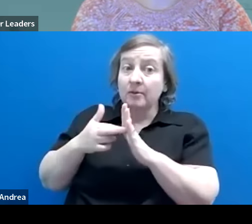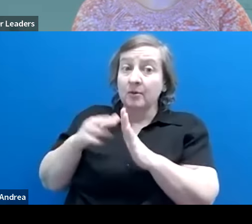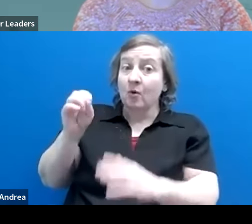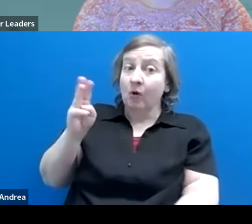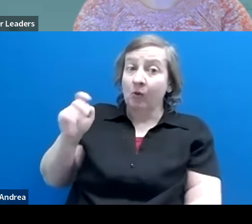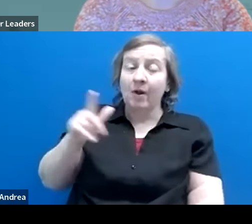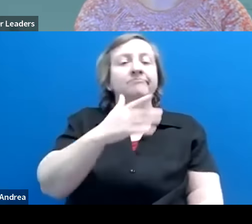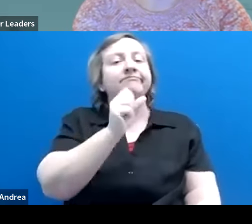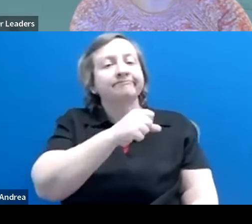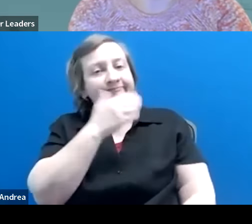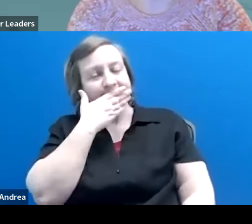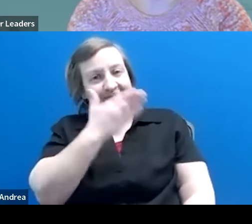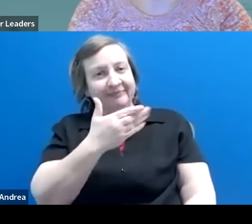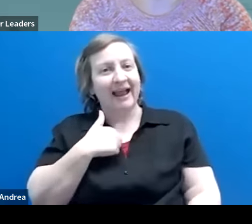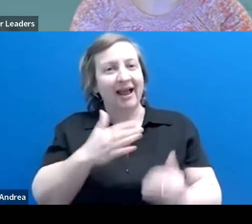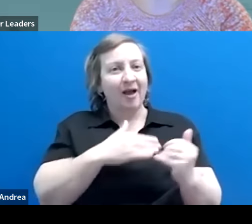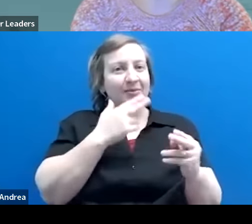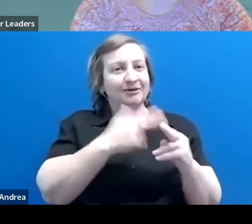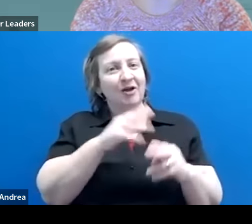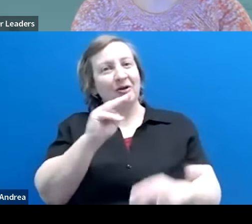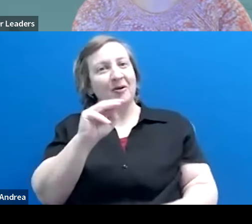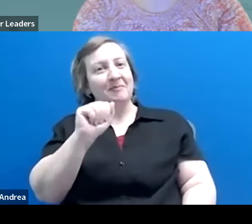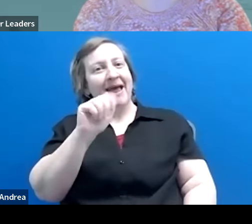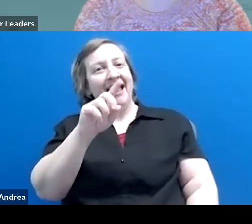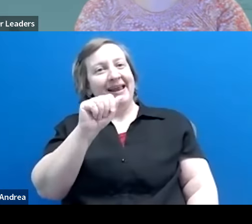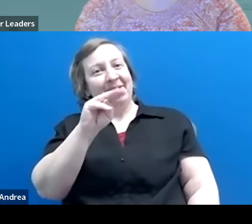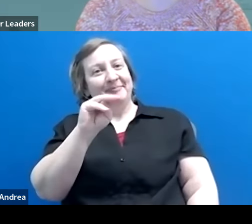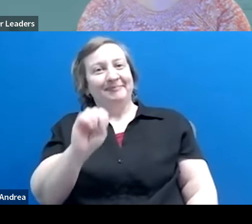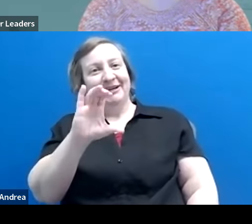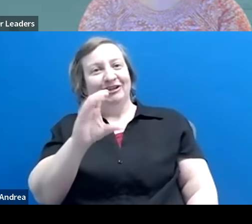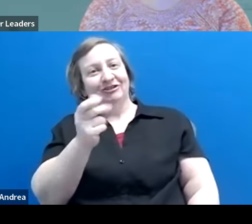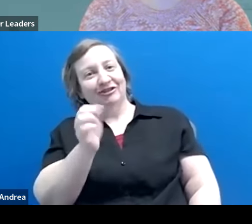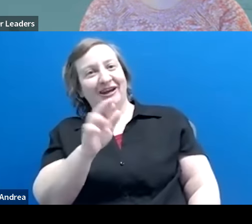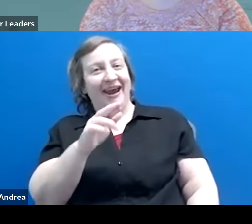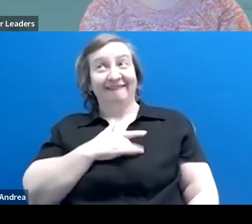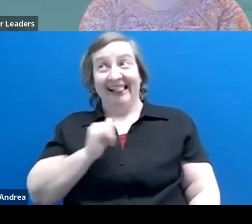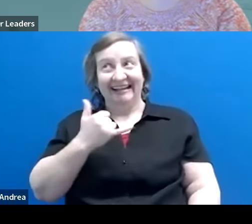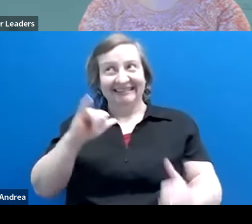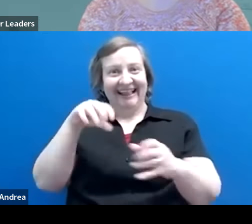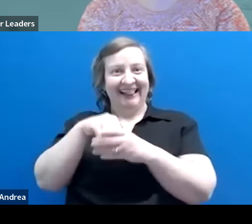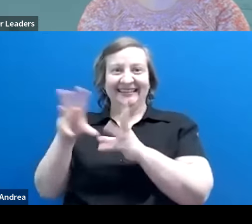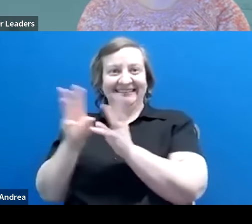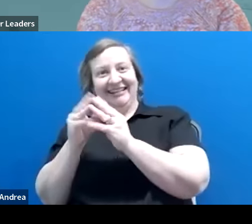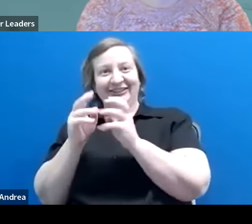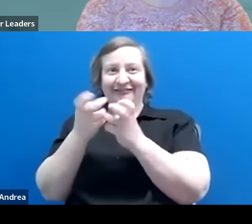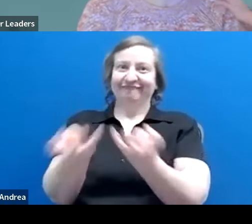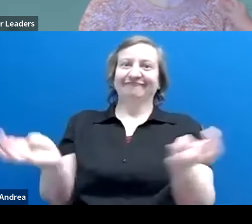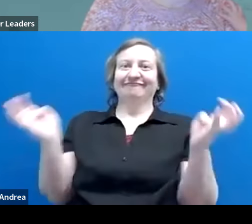Yes, thank you. I almost called you Madam Chair. Sorry, I'm still in my session mode. I'll answer to that,